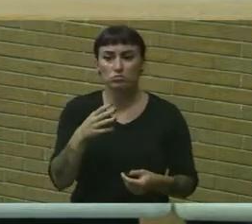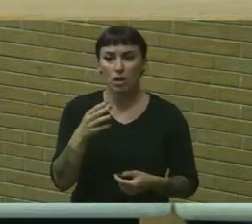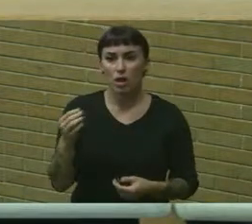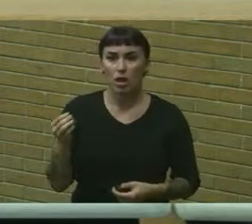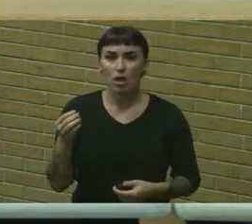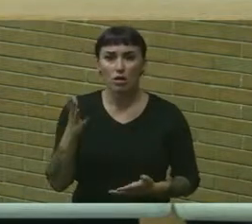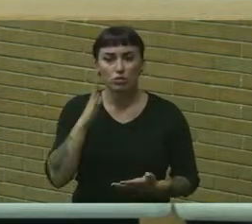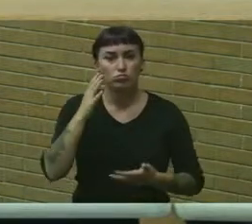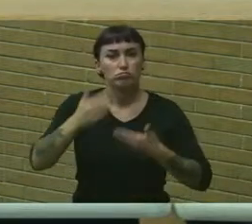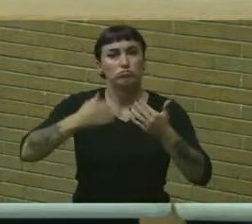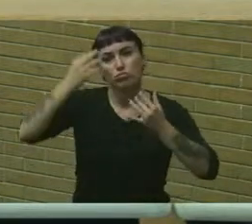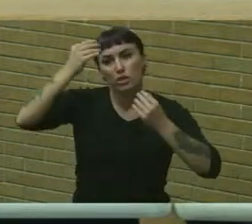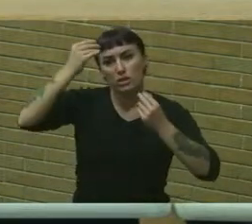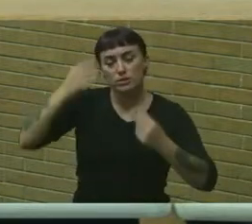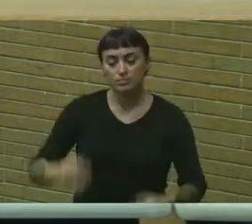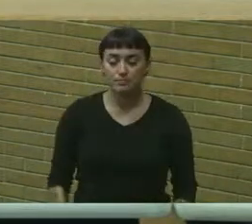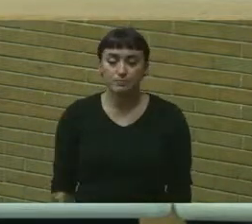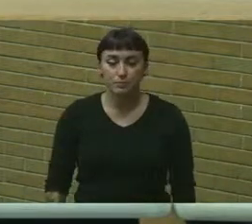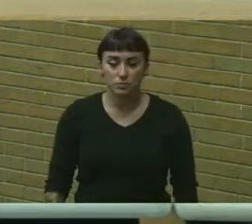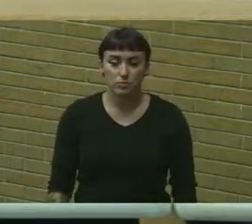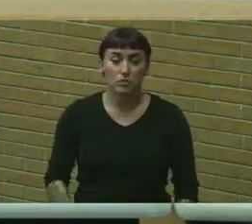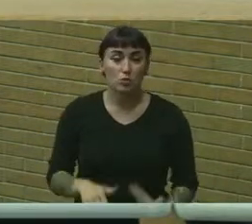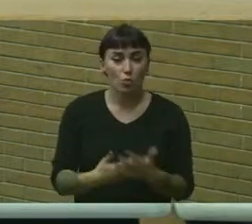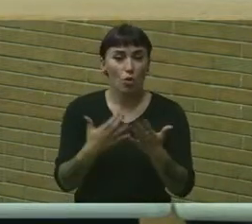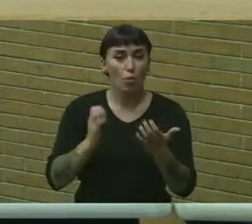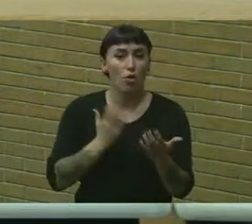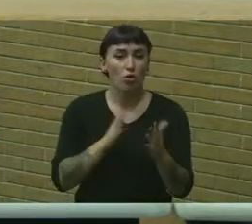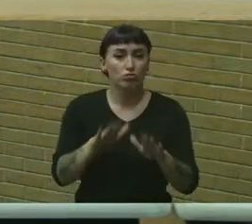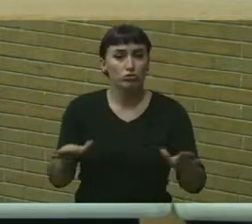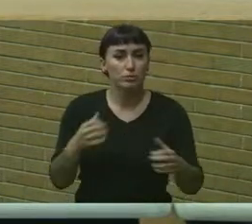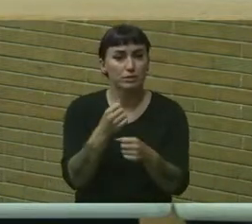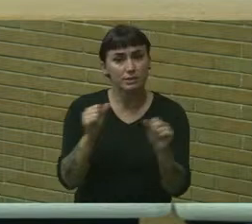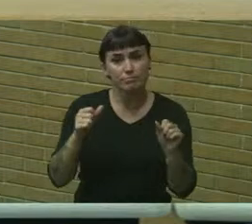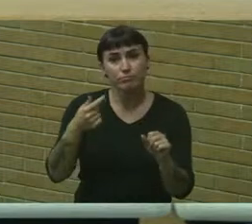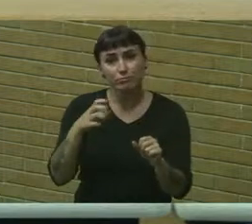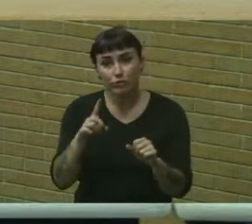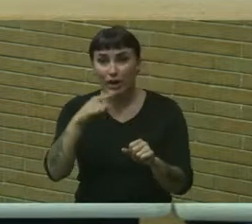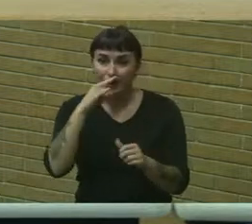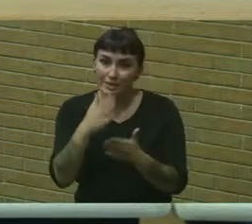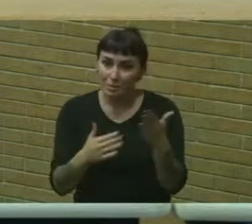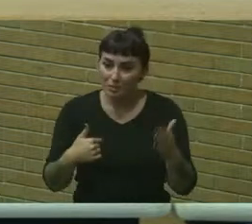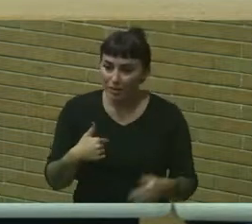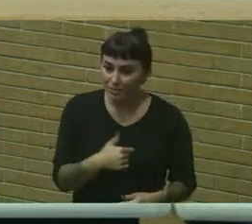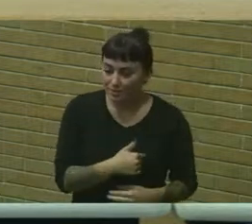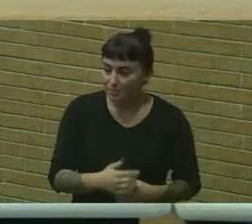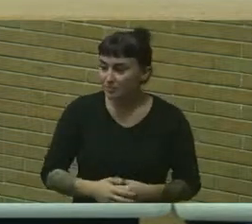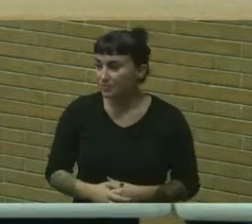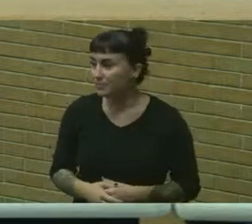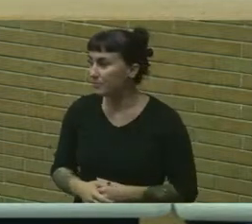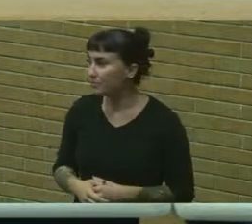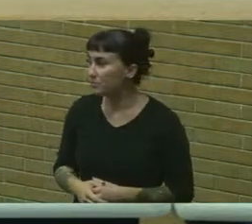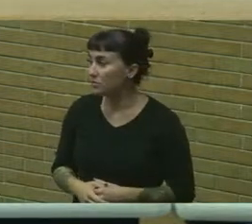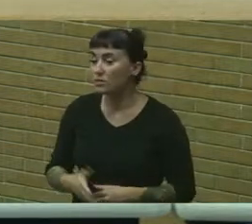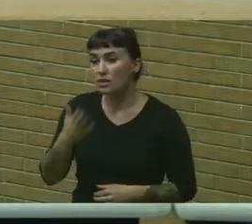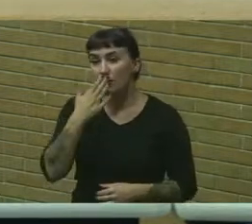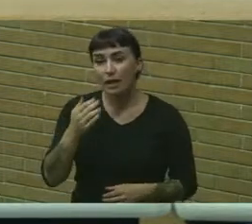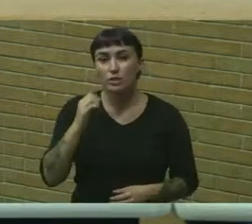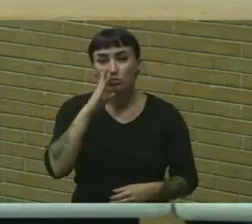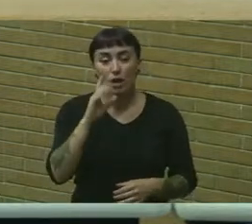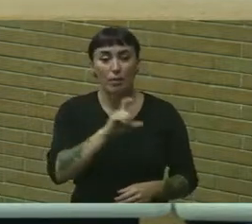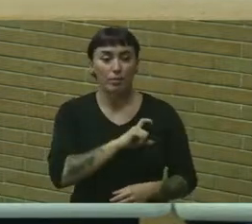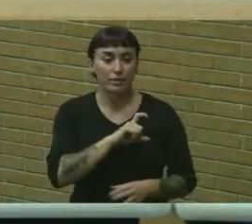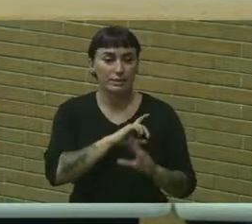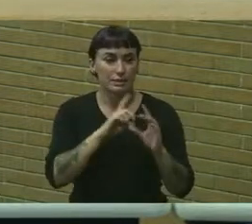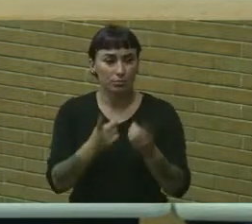to process them. We all want our kids to be safe, our grandkids, some of us. And thanks to the Brighton